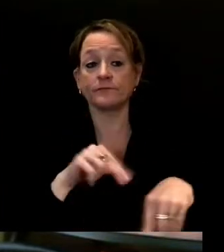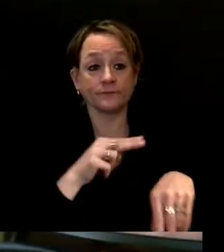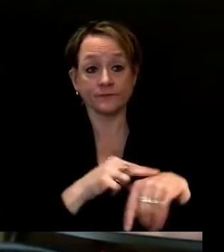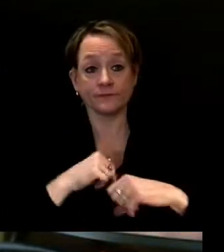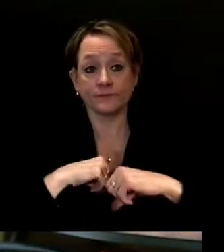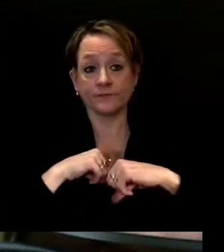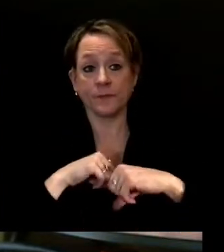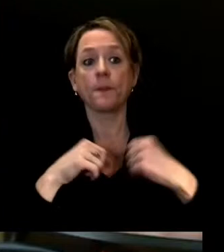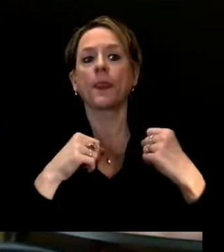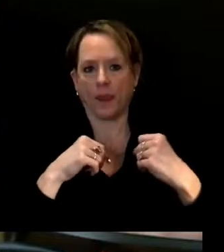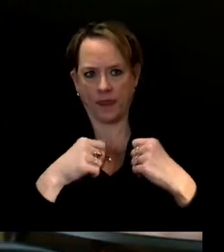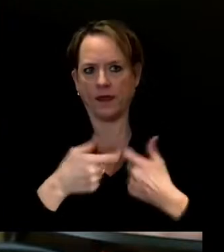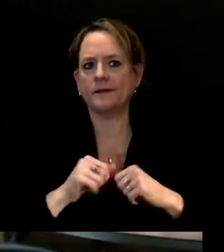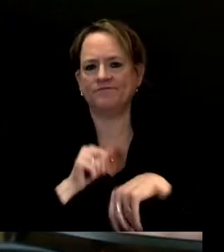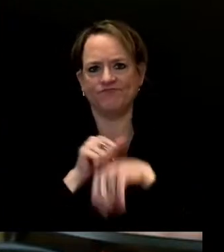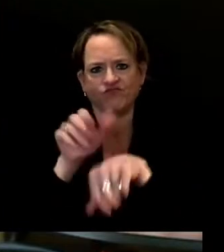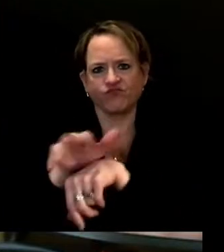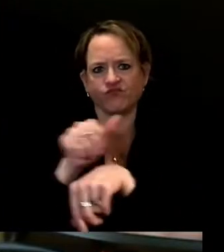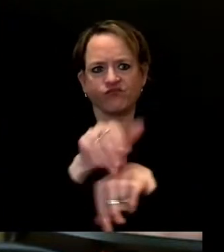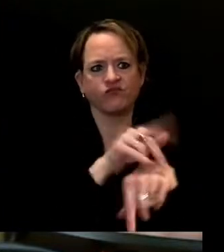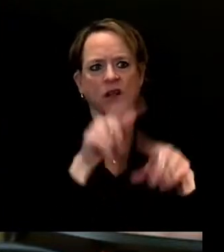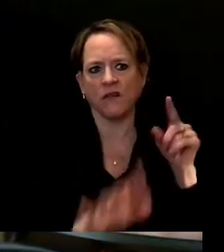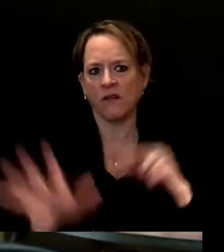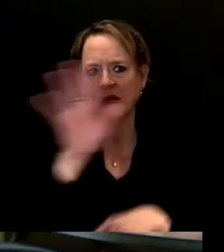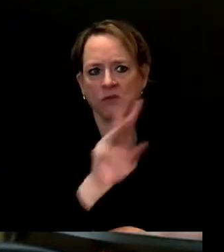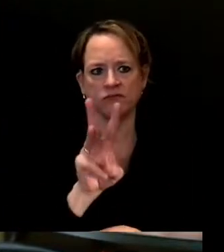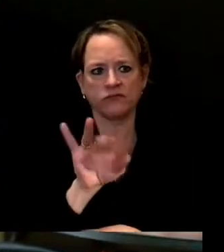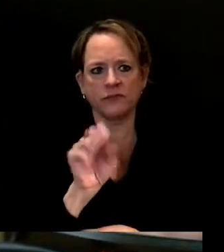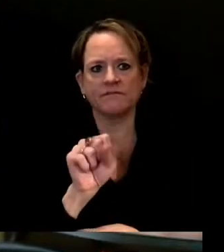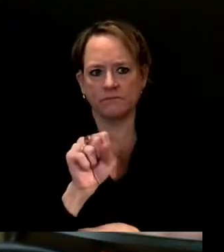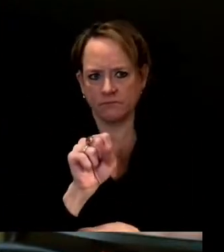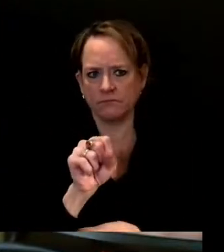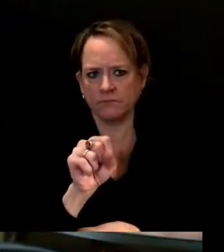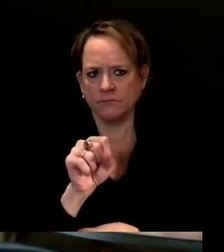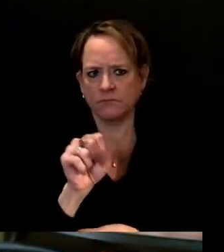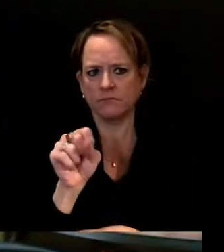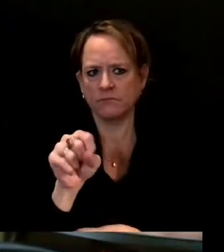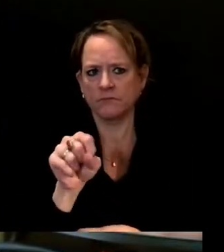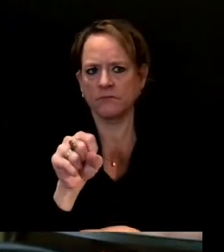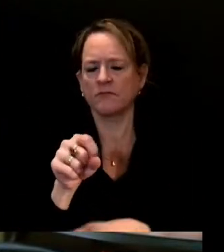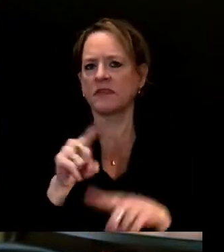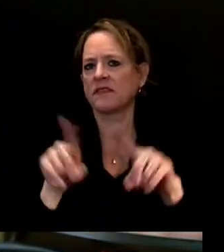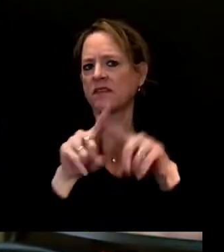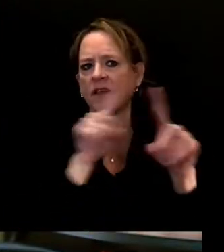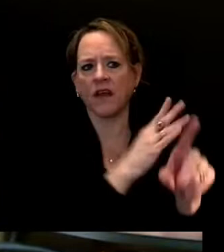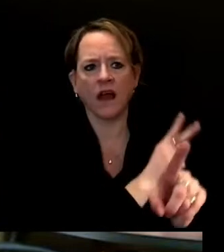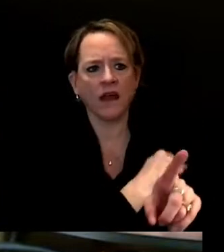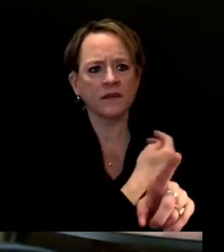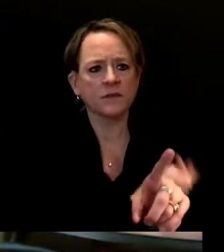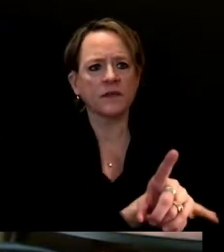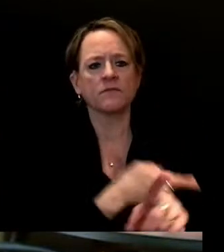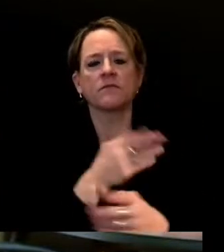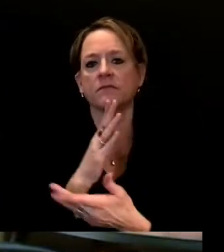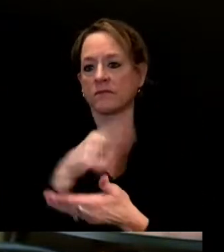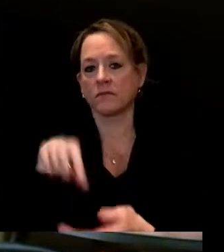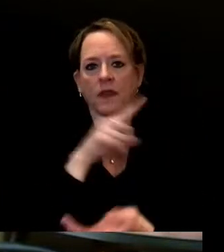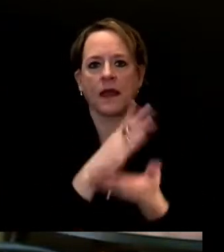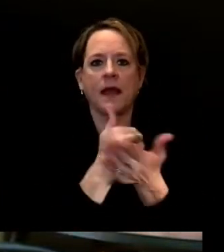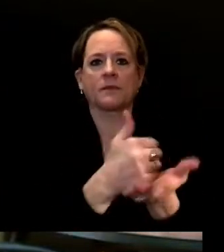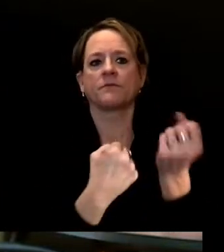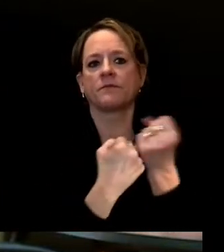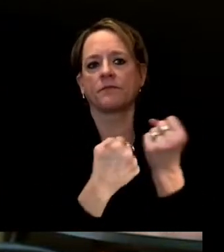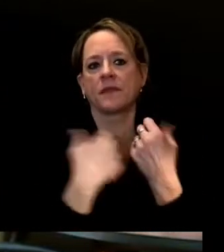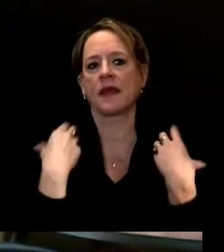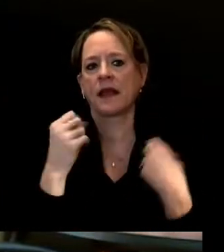some opportunities for some relief for hospitals all across our state. And then, as the governor noted, as through our partnership with